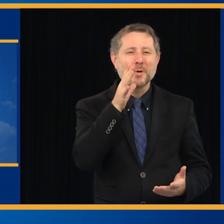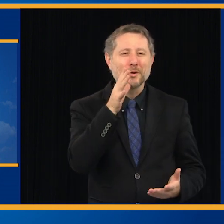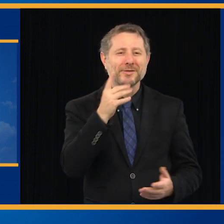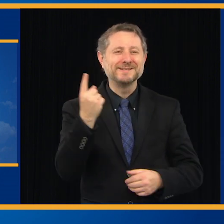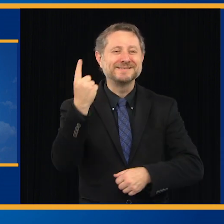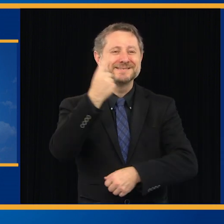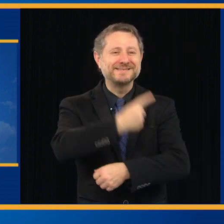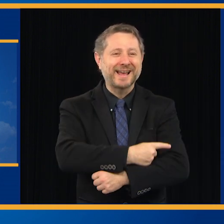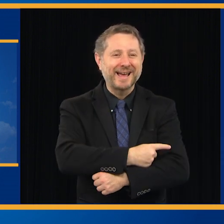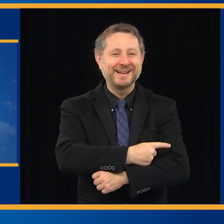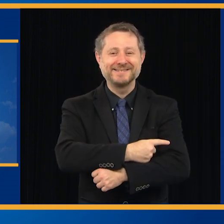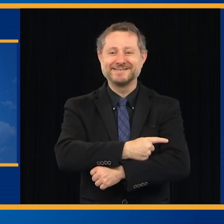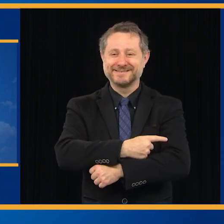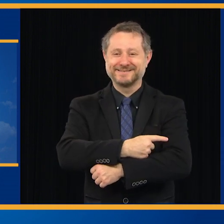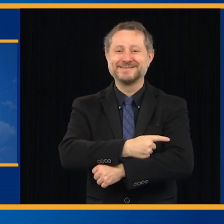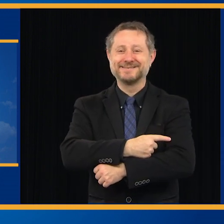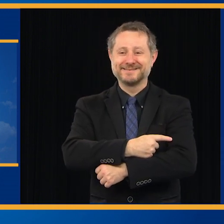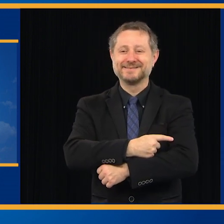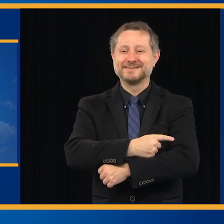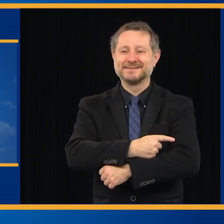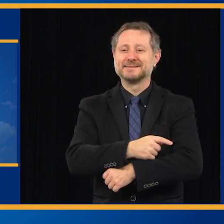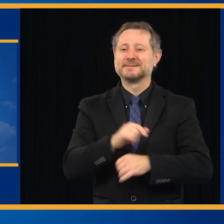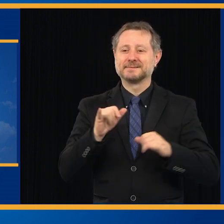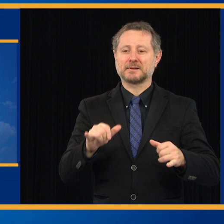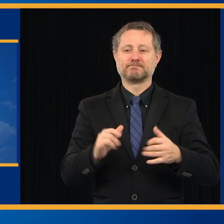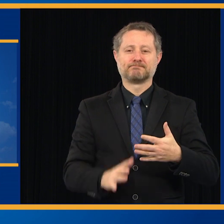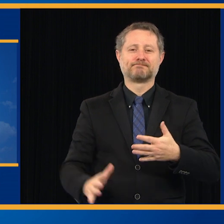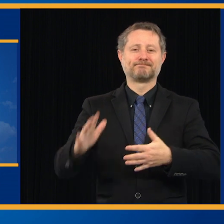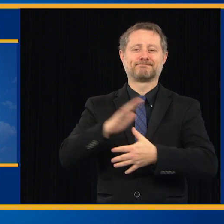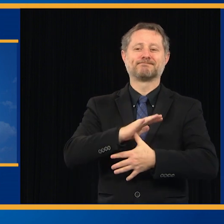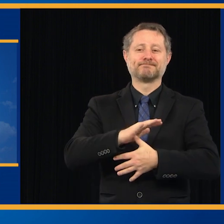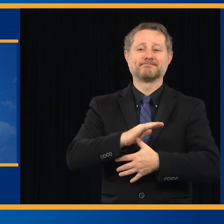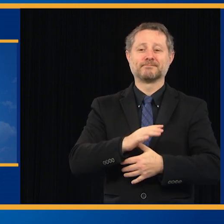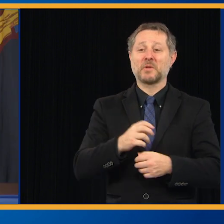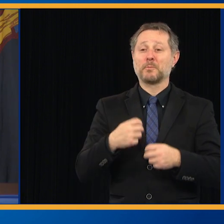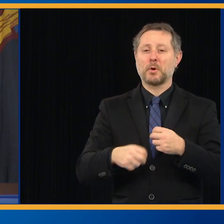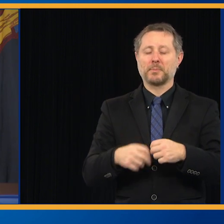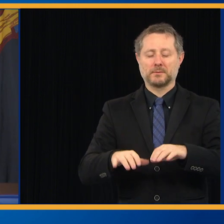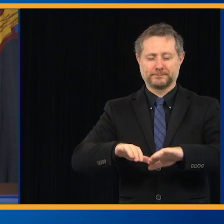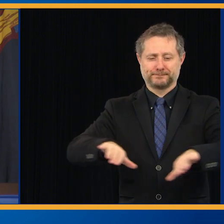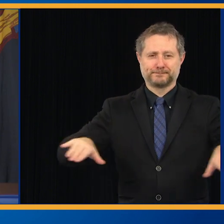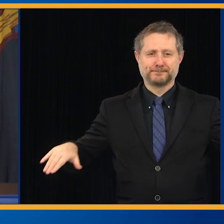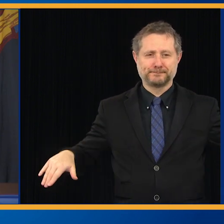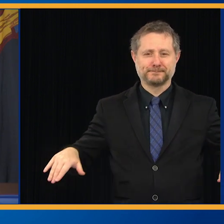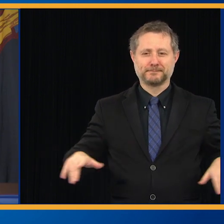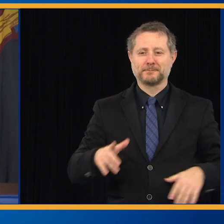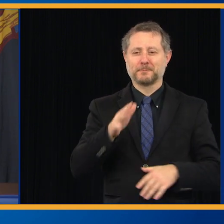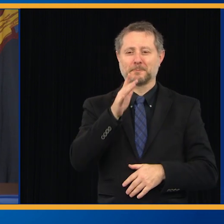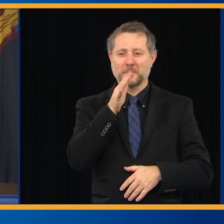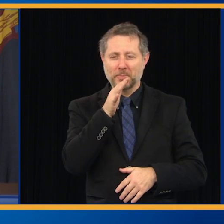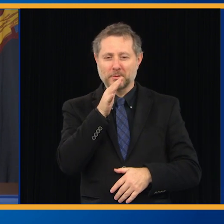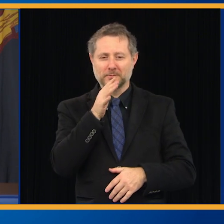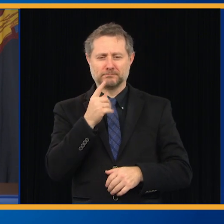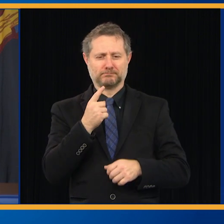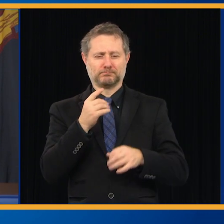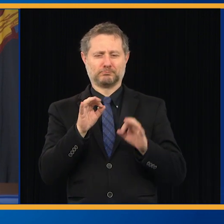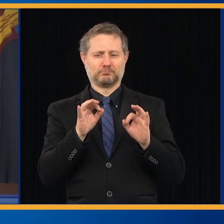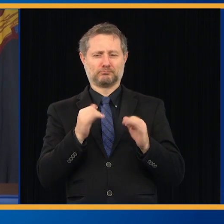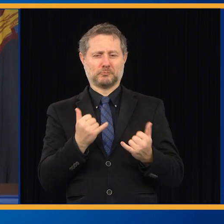and that dwarfs all else. Day 71, day 70, day 69, it's Mother's